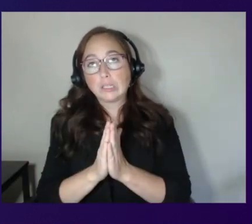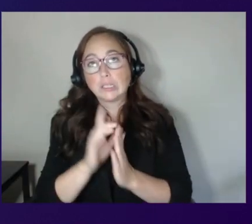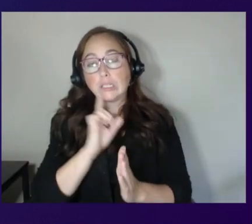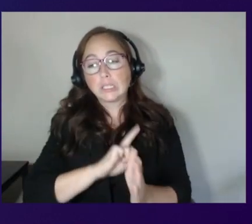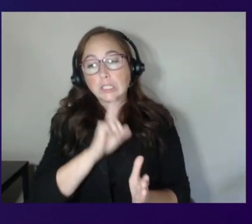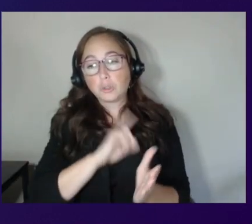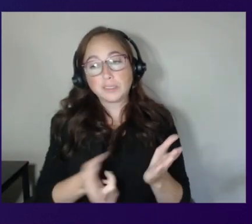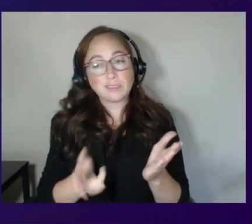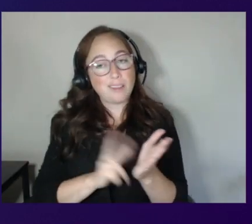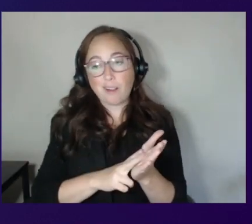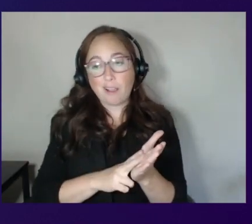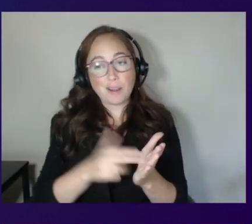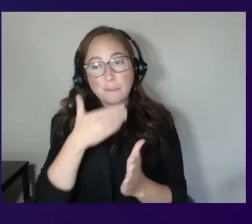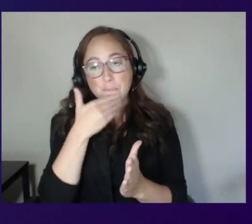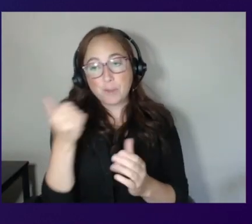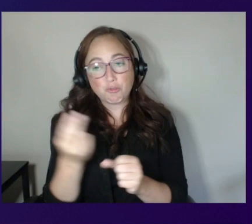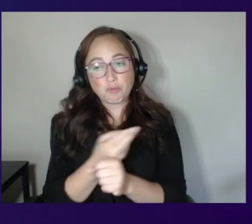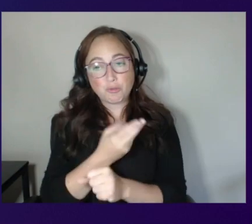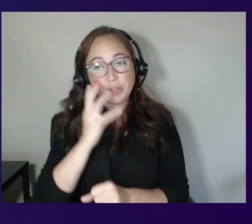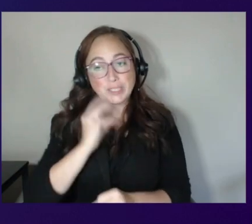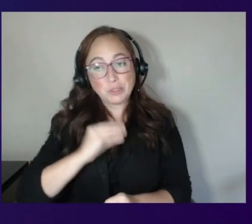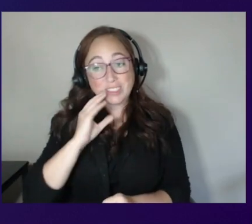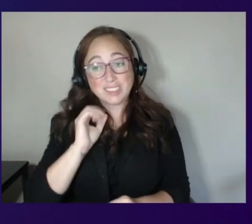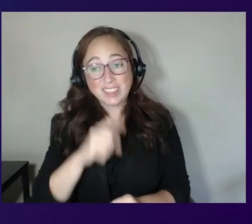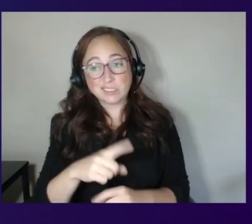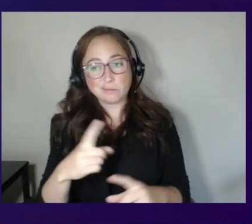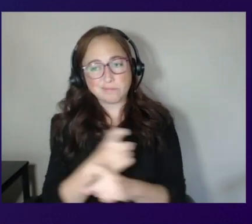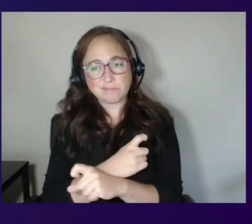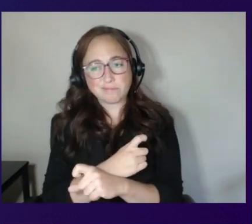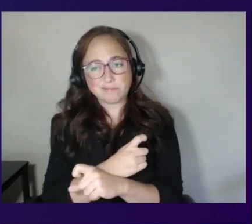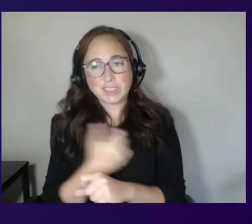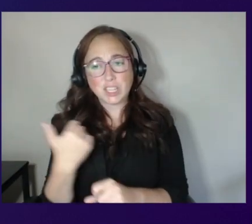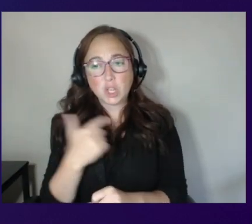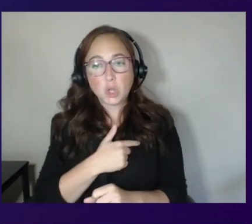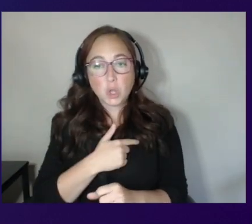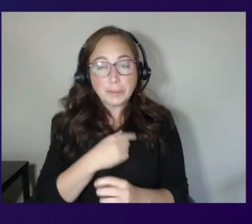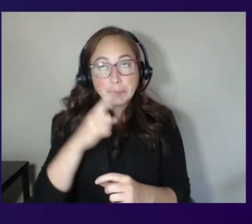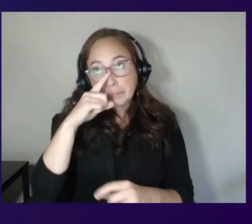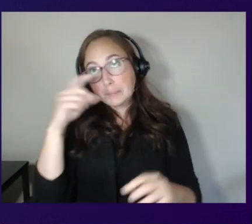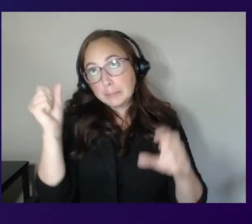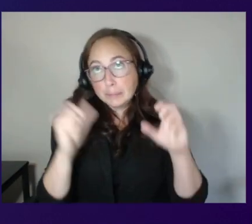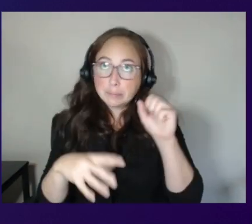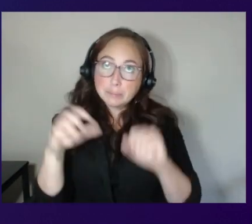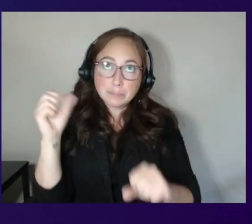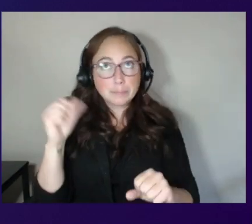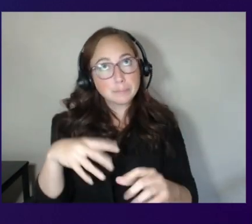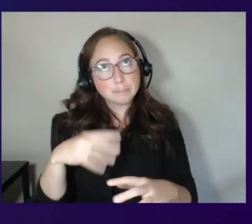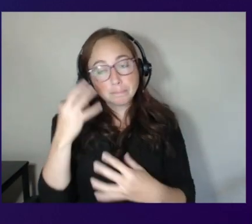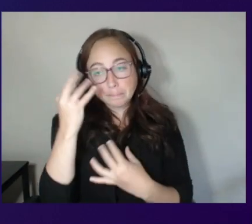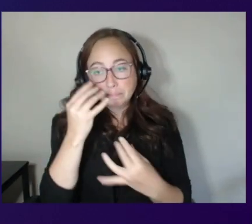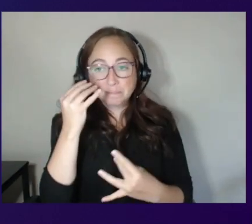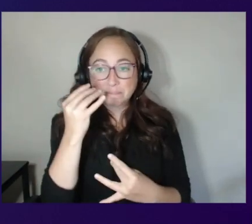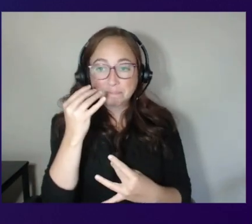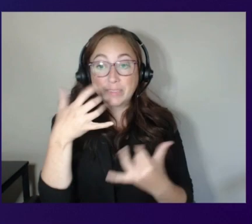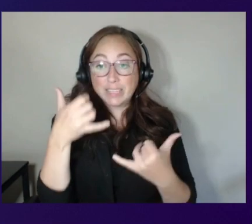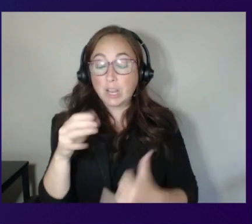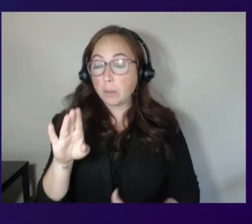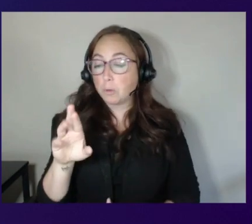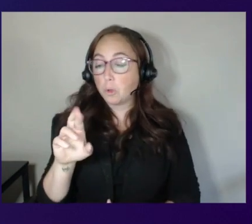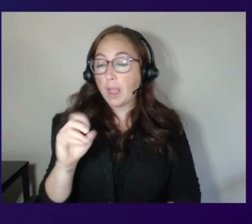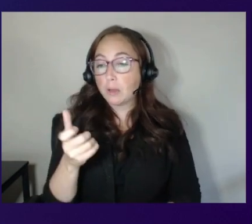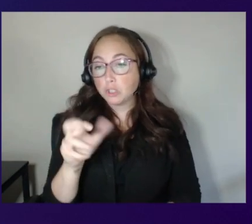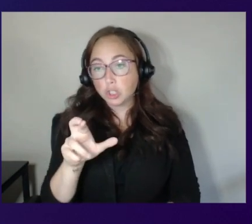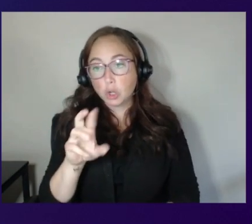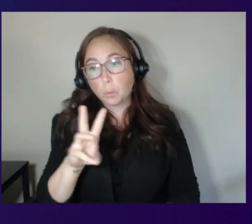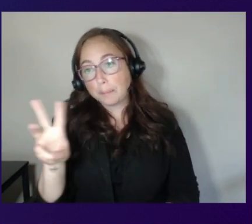experience when it comes to this level of authentication. So we kicked around some ideas, and with browsers and websites,